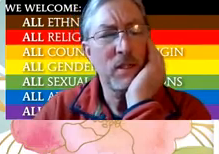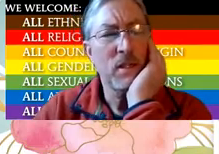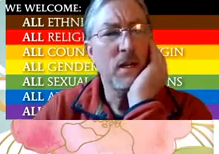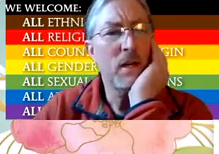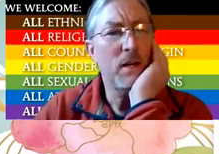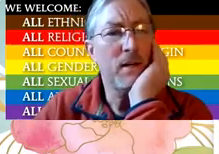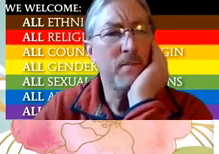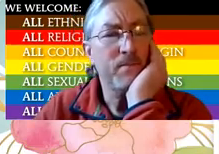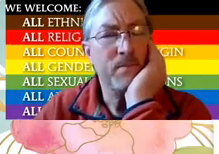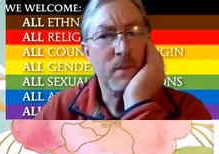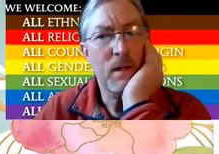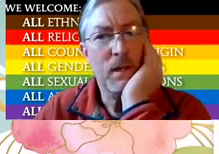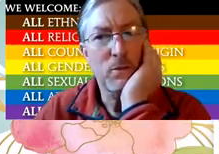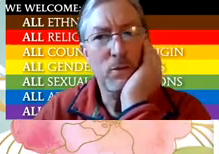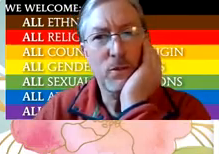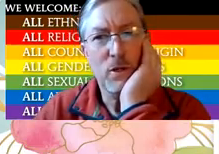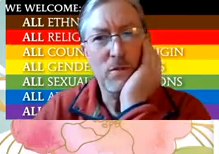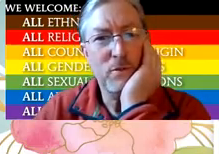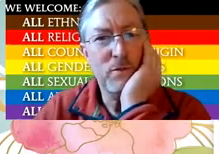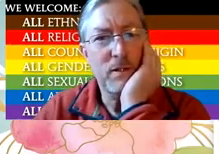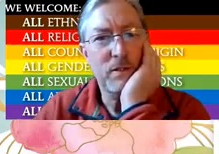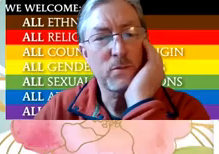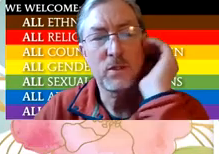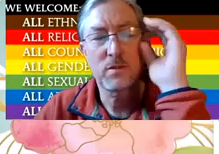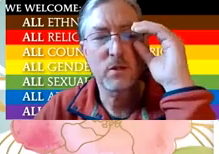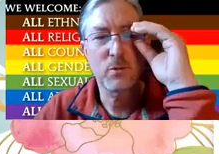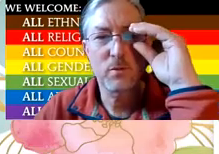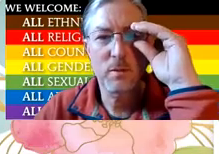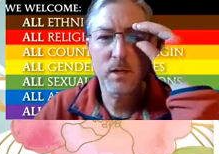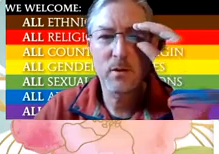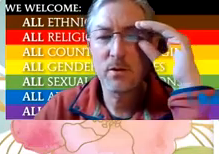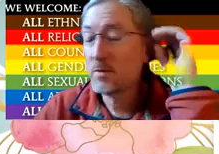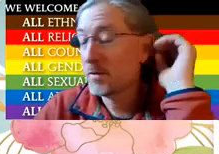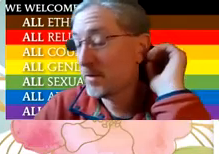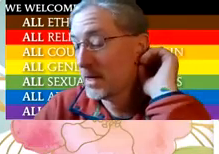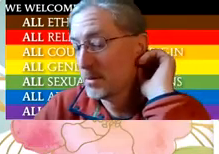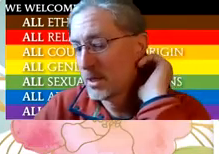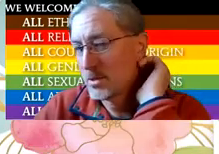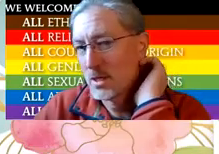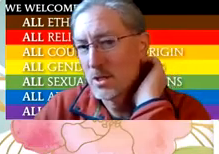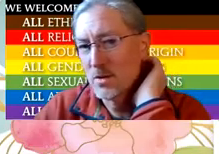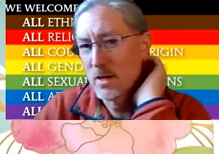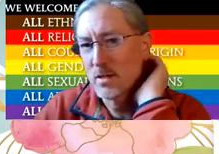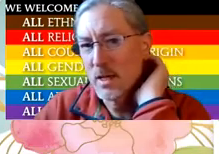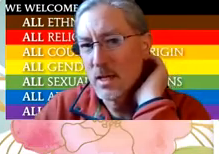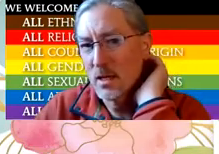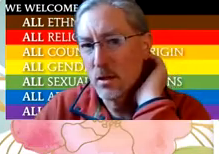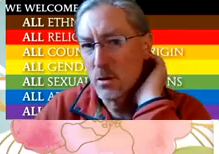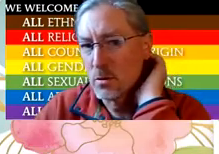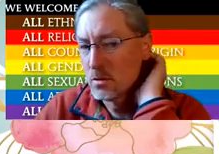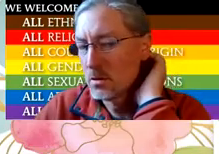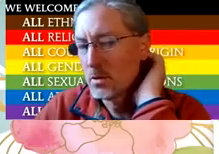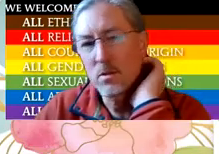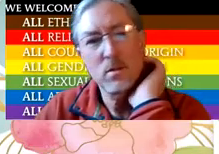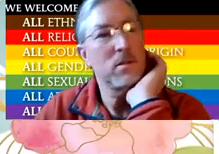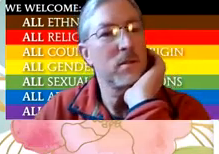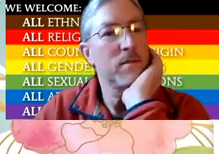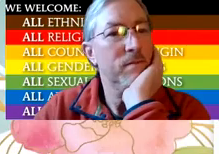country, I was taught a few phrases which have stuck with me, but I don't know if I've ever had the pronunciation right on saying hello.